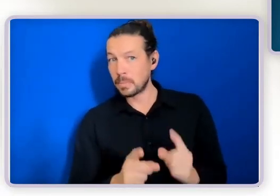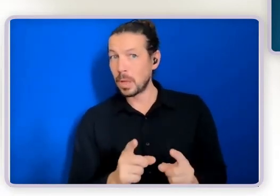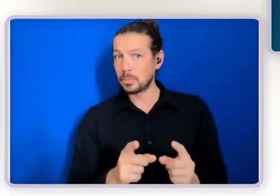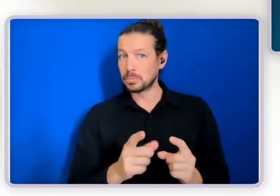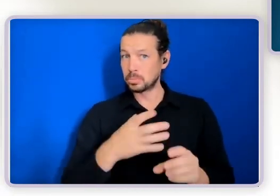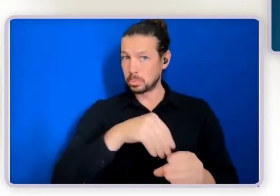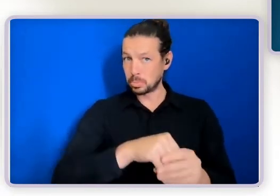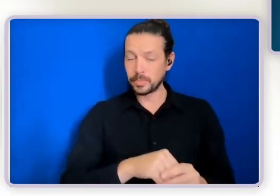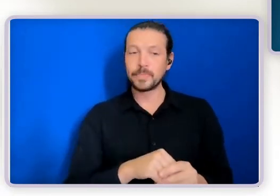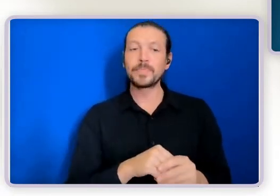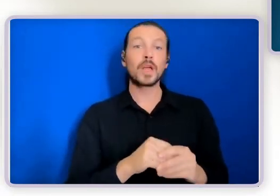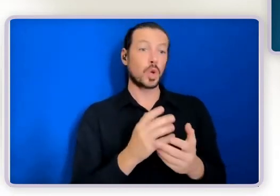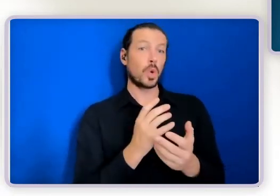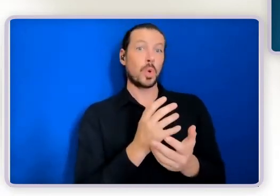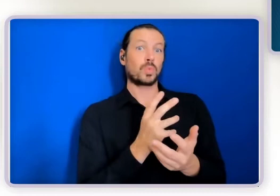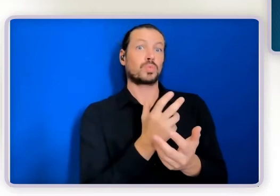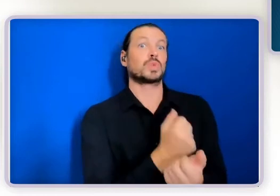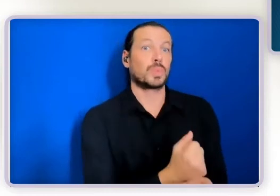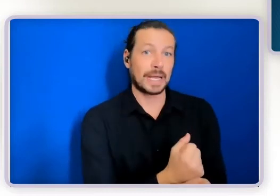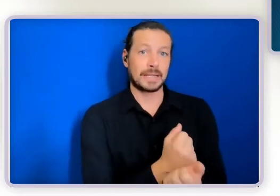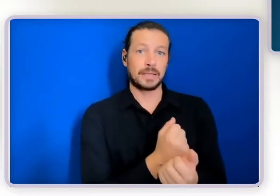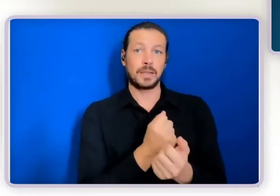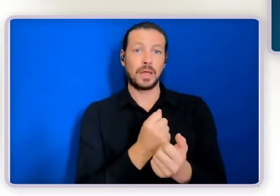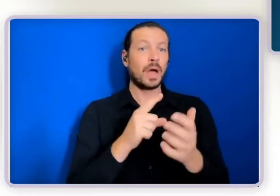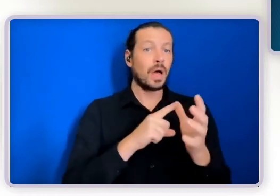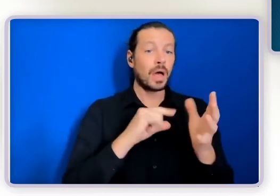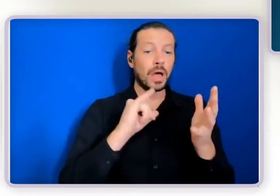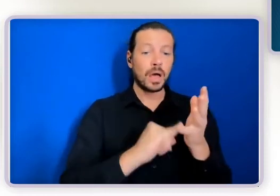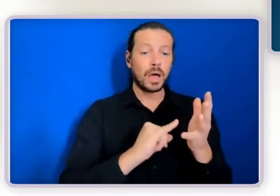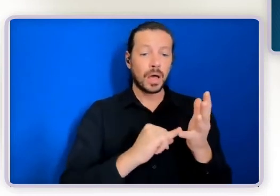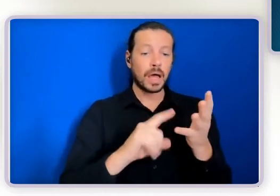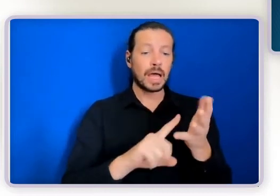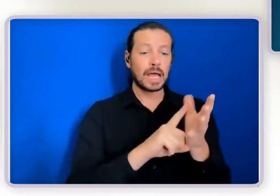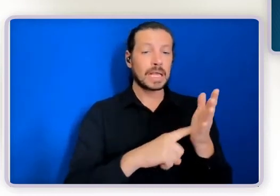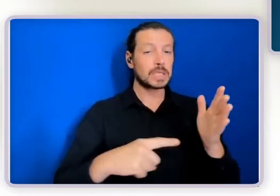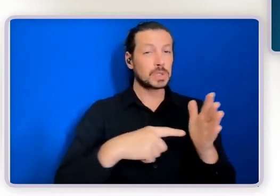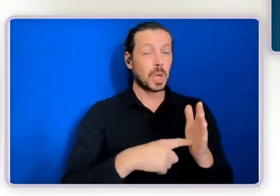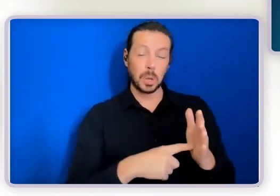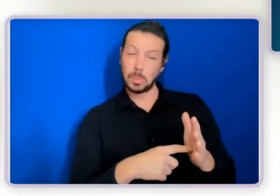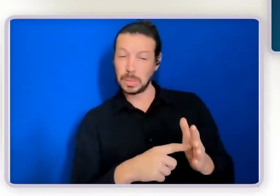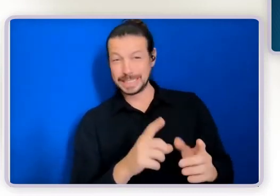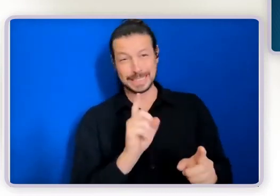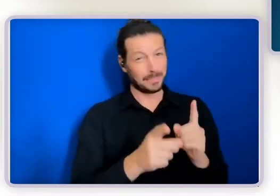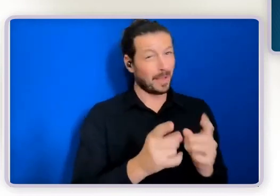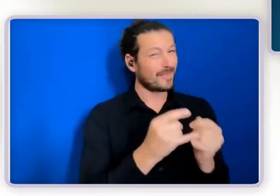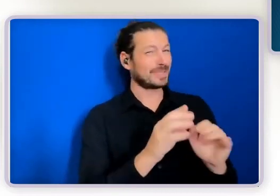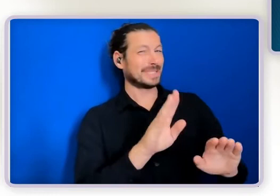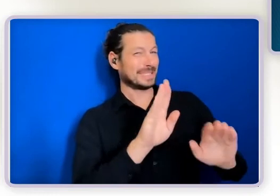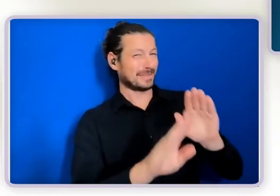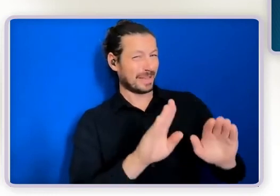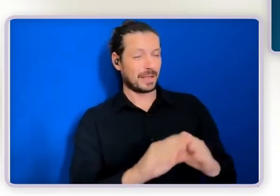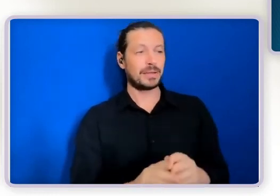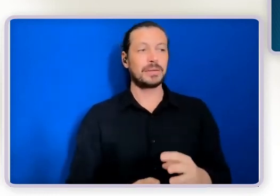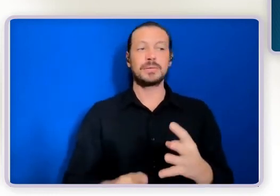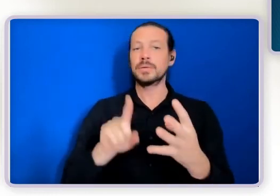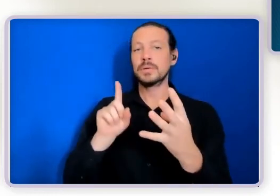types of restraint and assault. And also the Convention Against Torture, Inhumane and